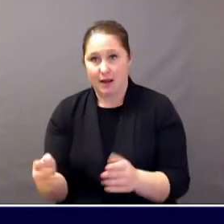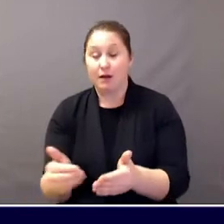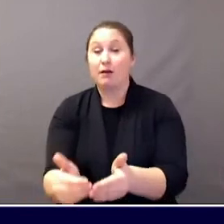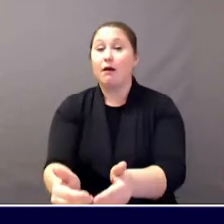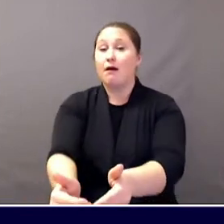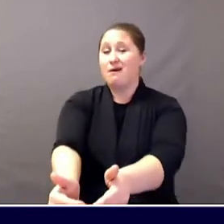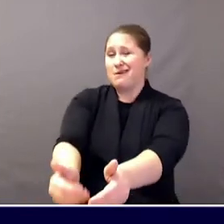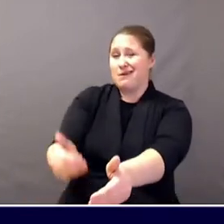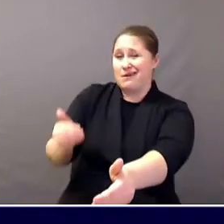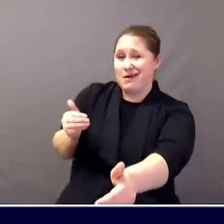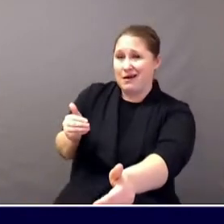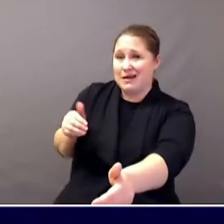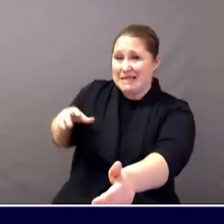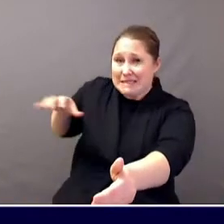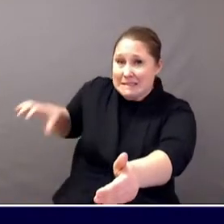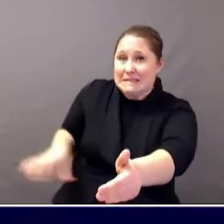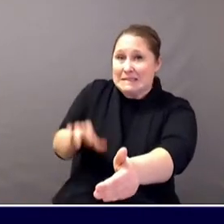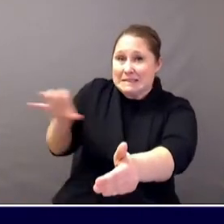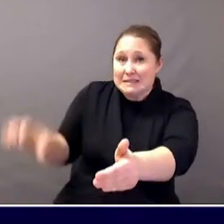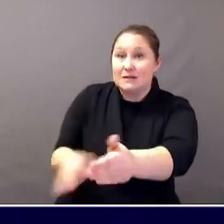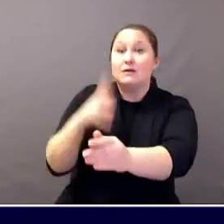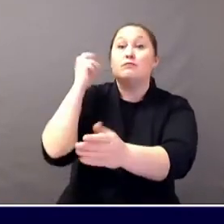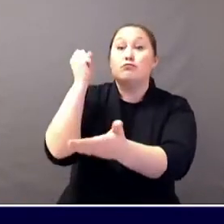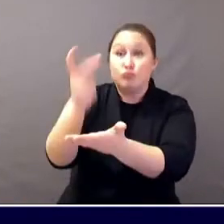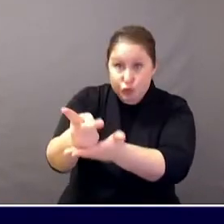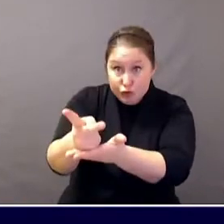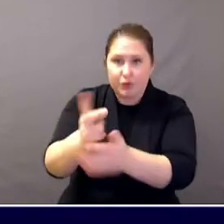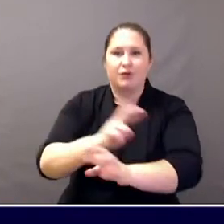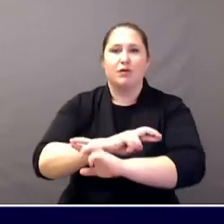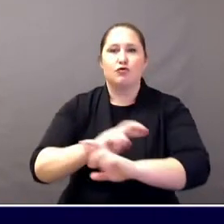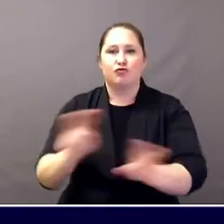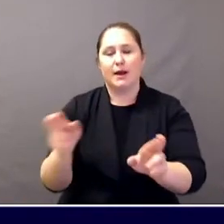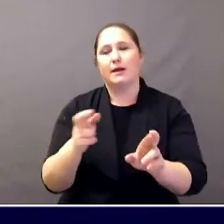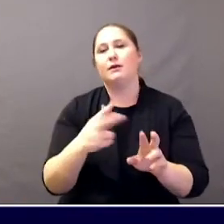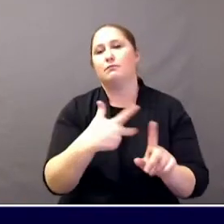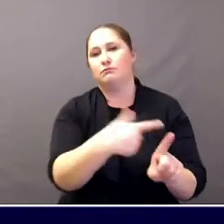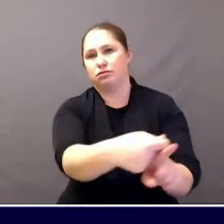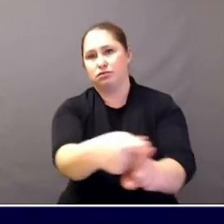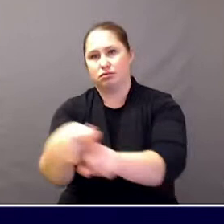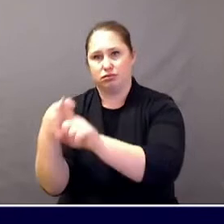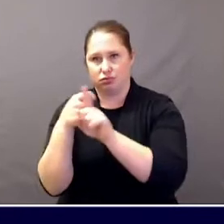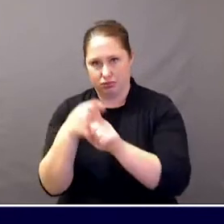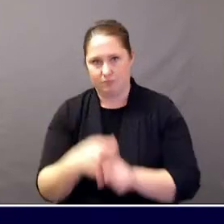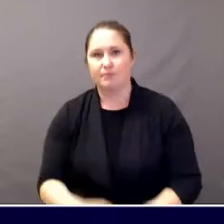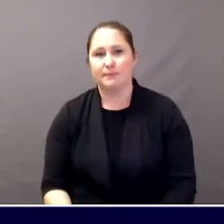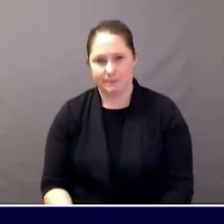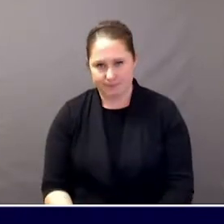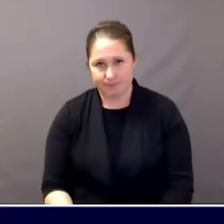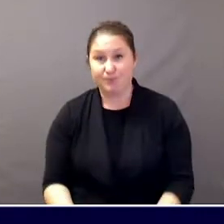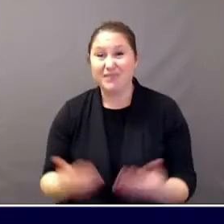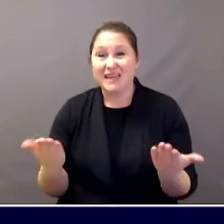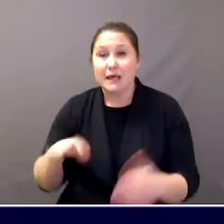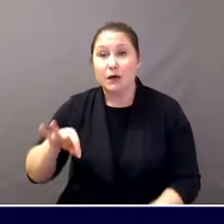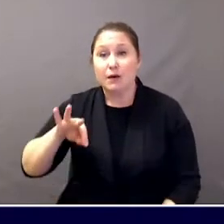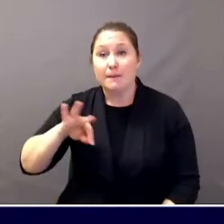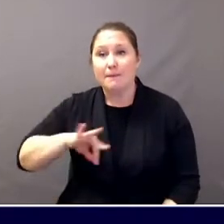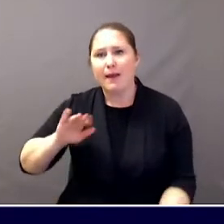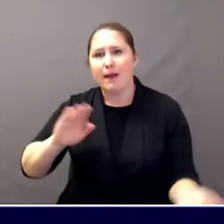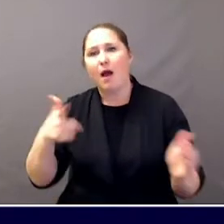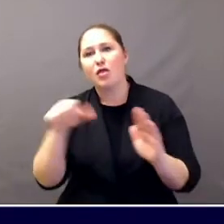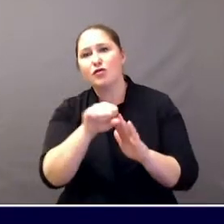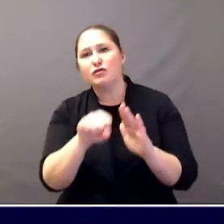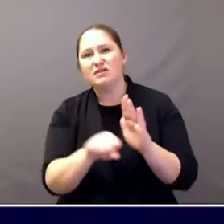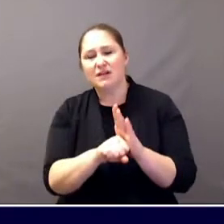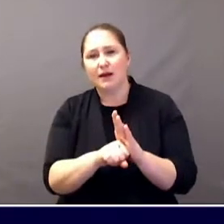even though we have the most dispersed population in America, of any state in the country, even though we're a much older state